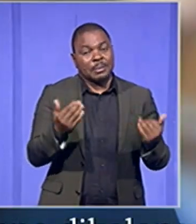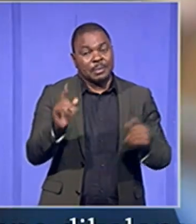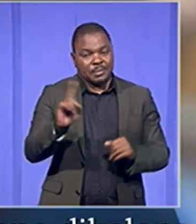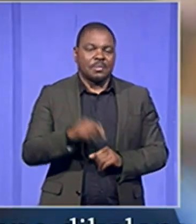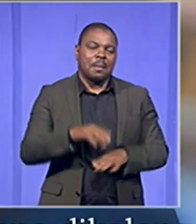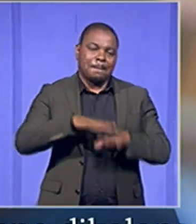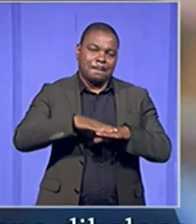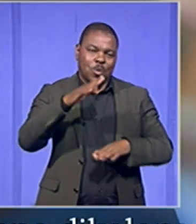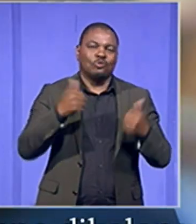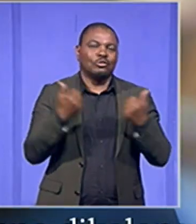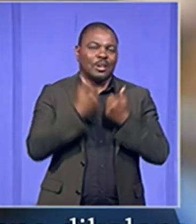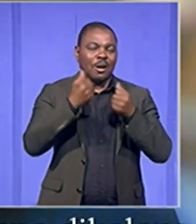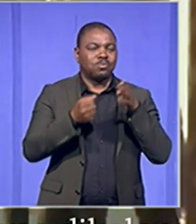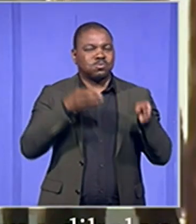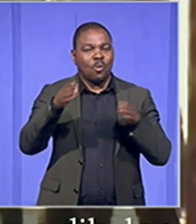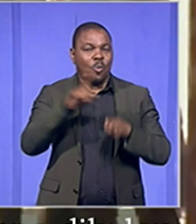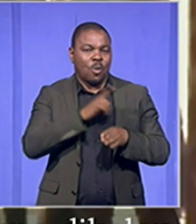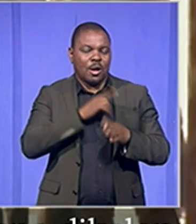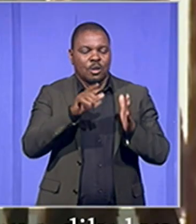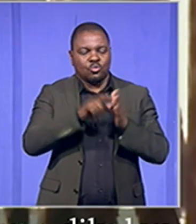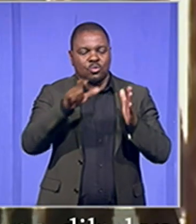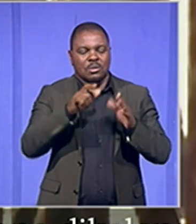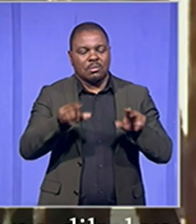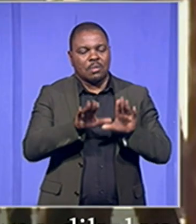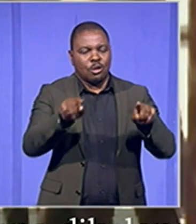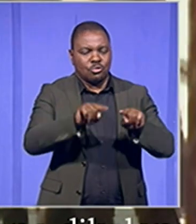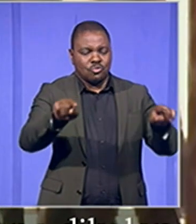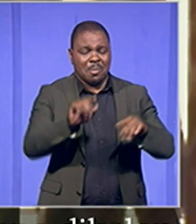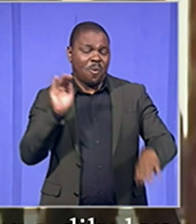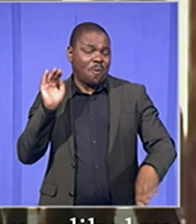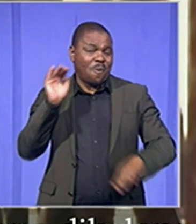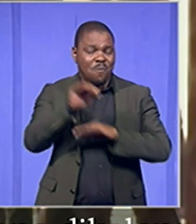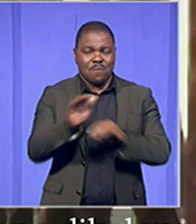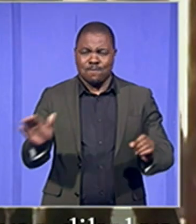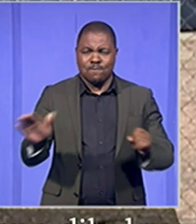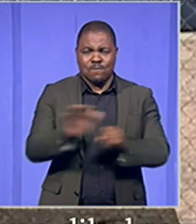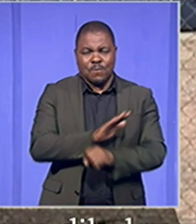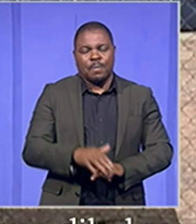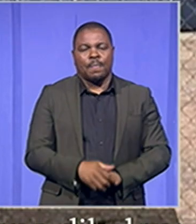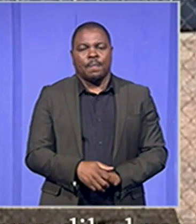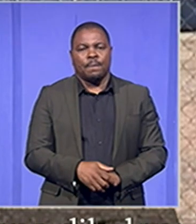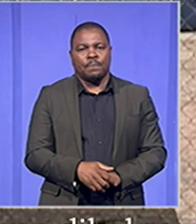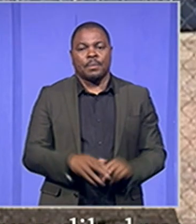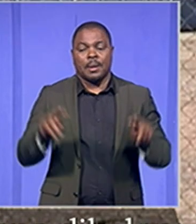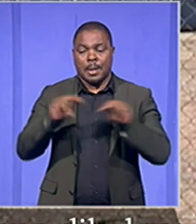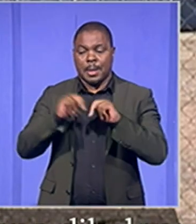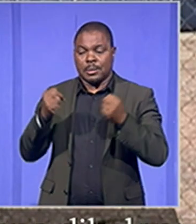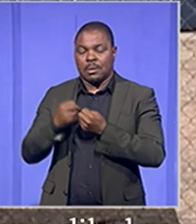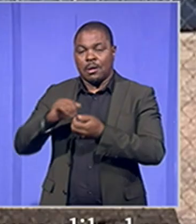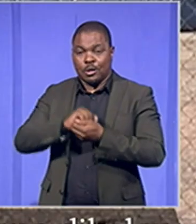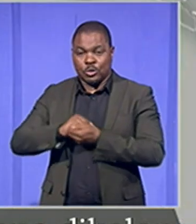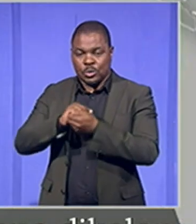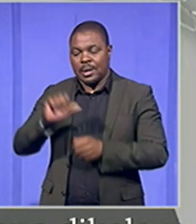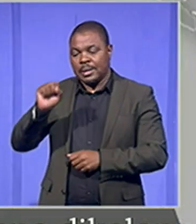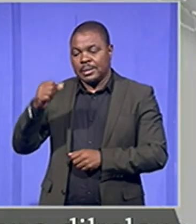e golang ya go tlala phetelela ga barutwana mo diphaposing borutelo. The National Association of School Governing Body